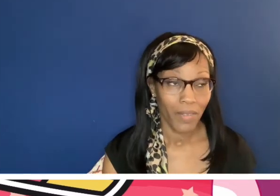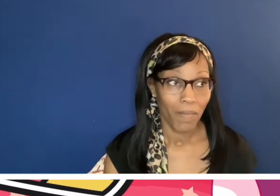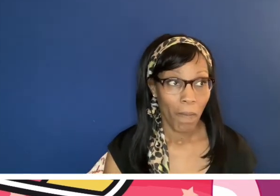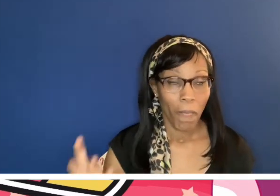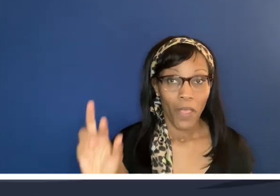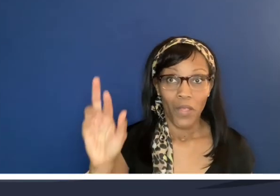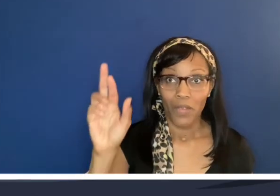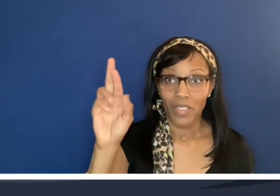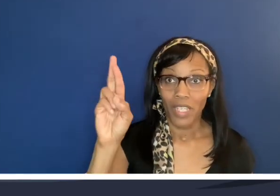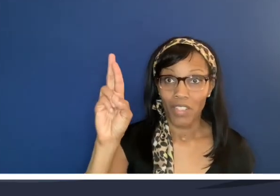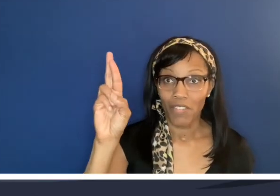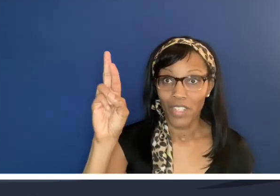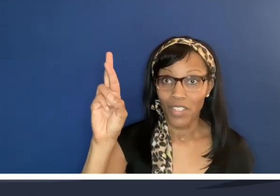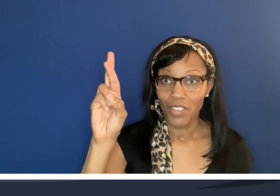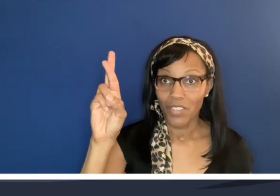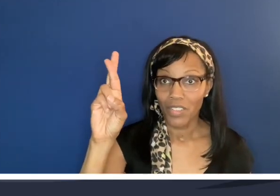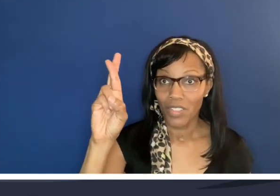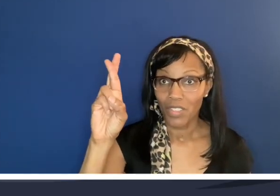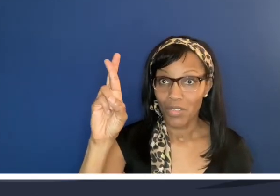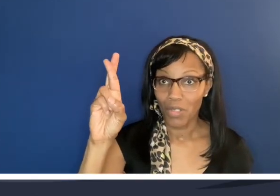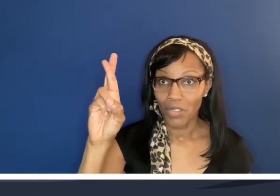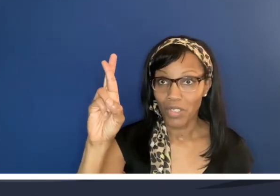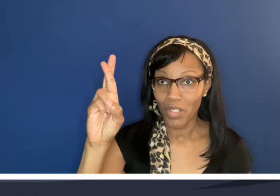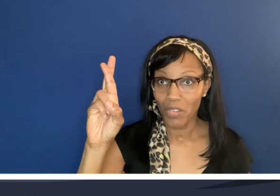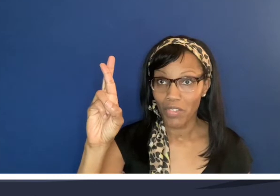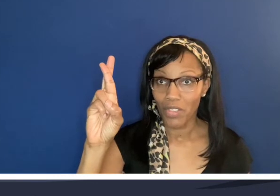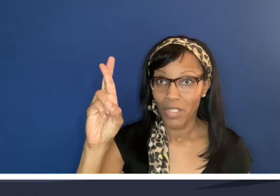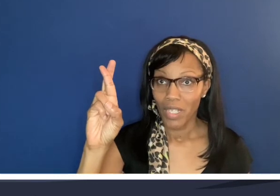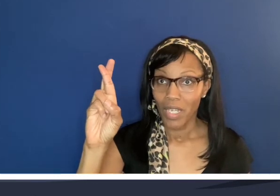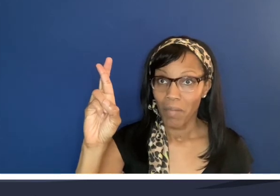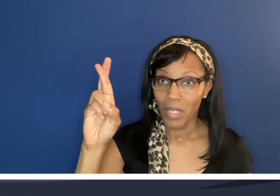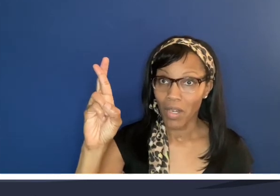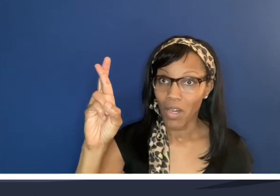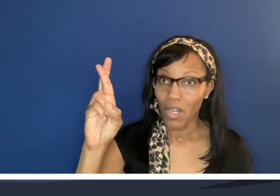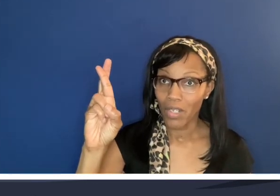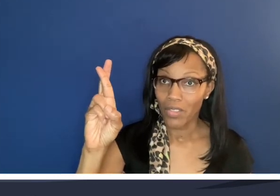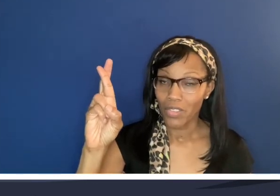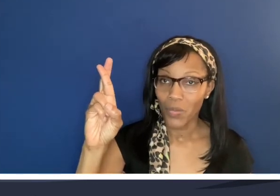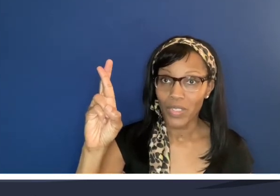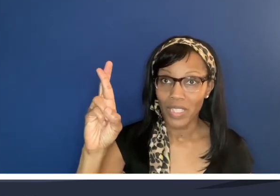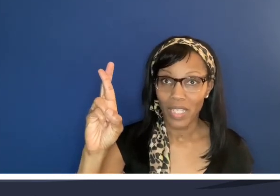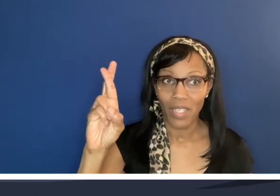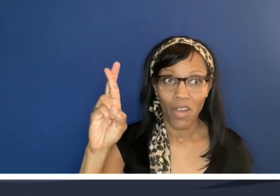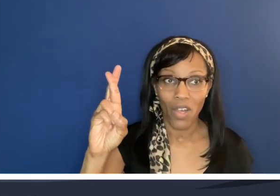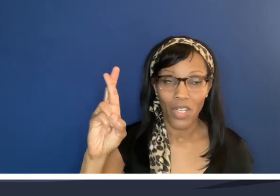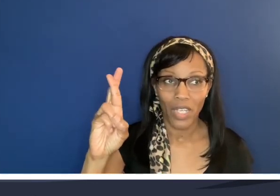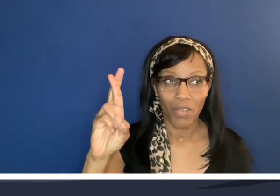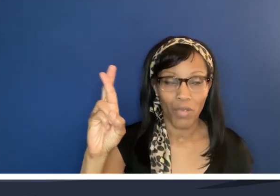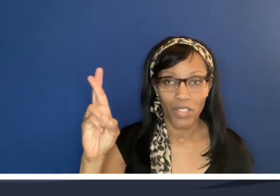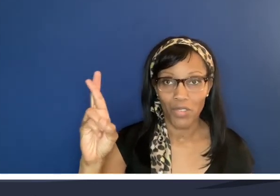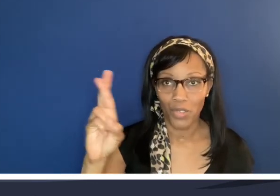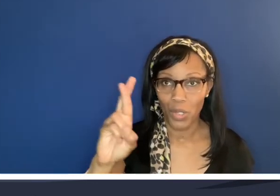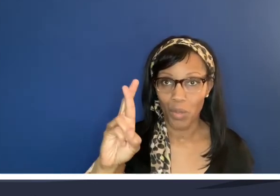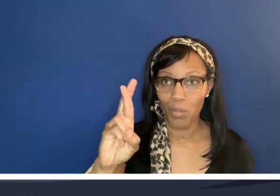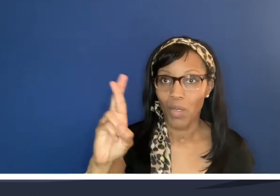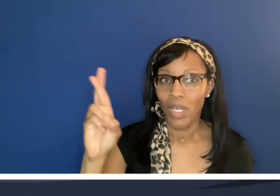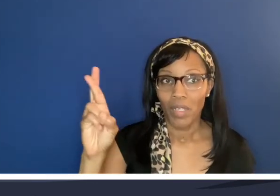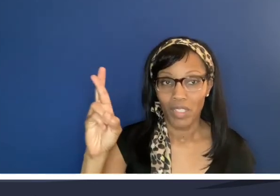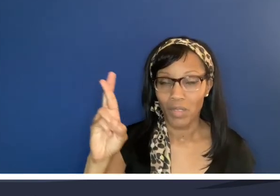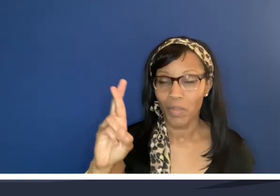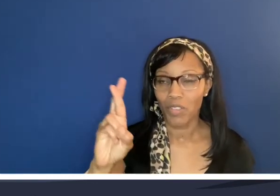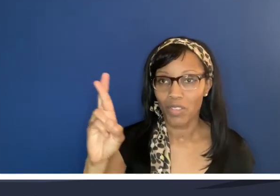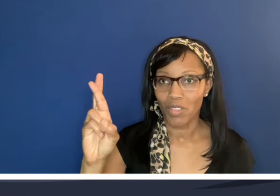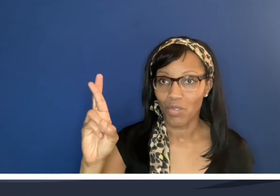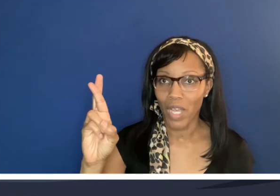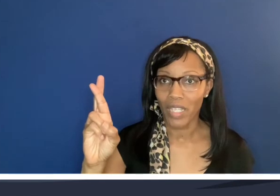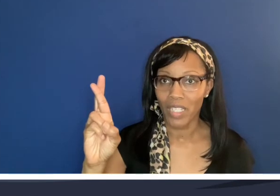R. You're going to take your fingers, cross it over, make R. Someone said like R like restroom. And